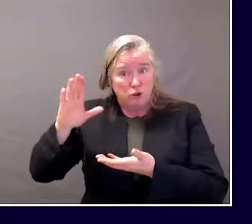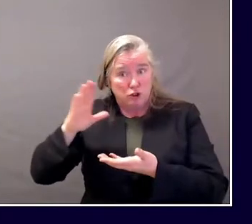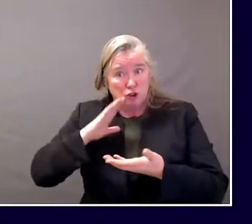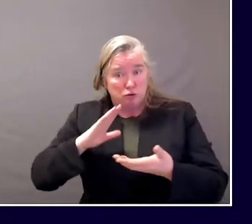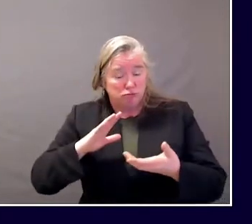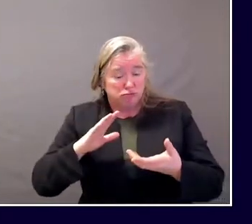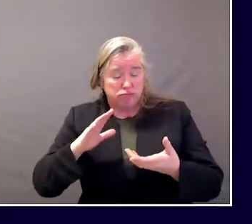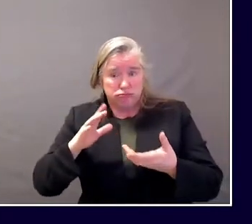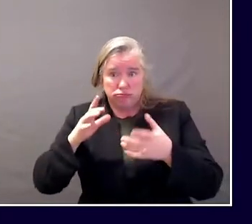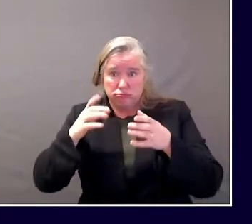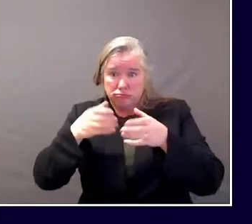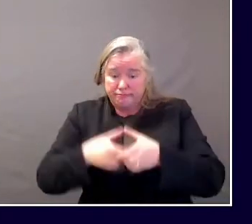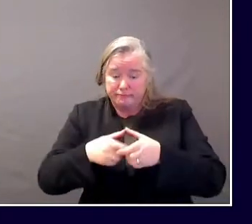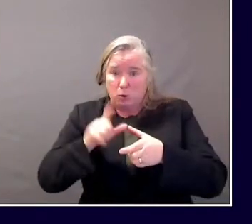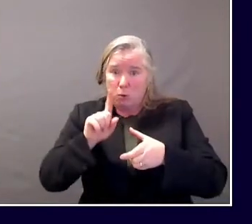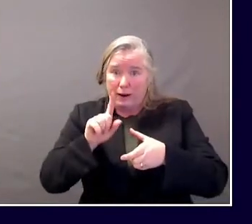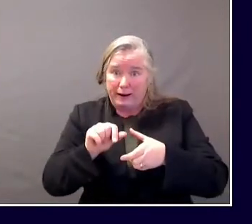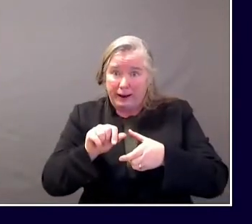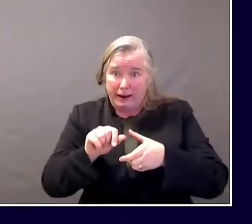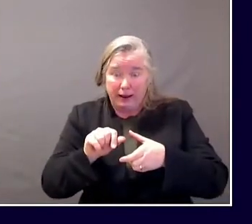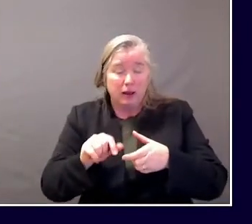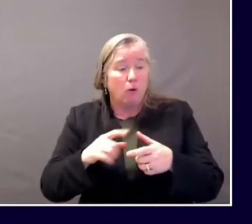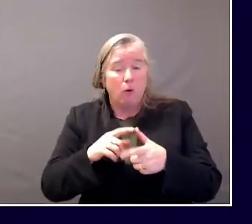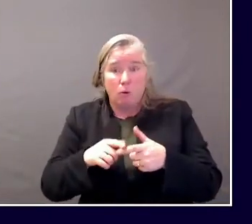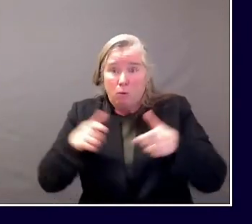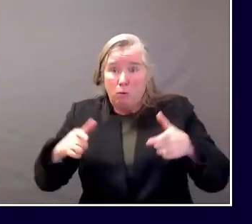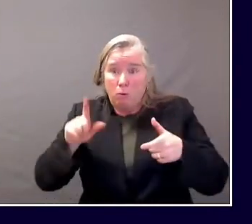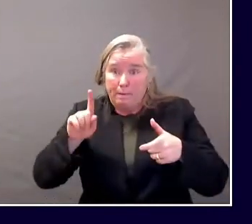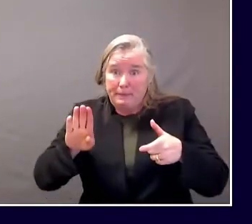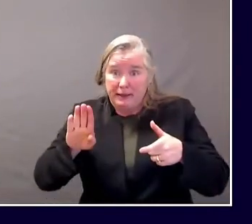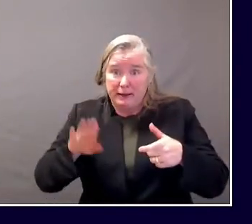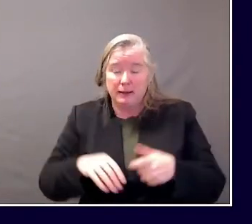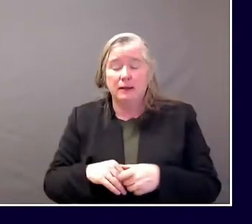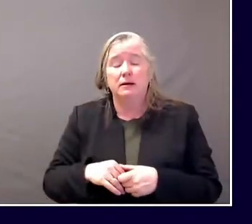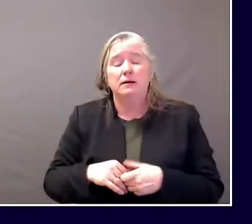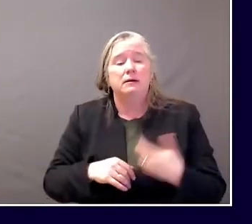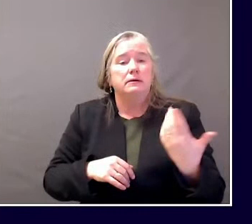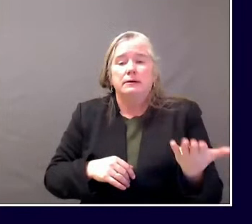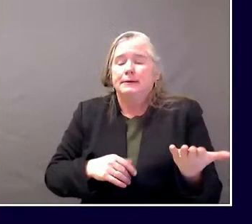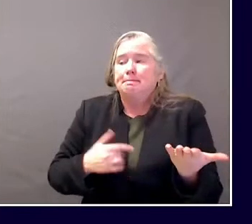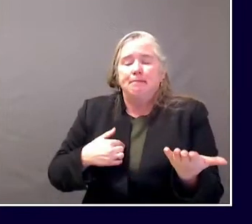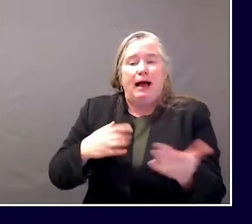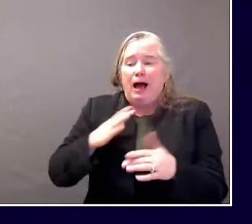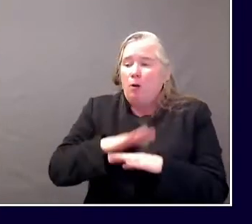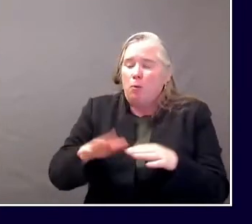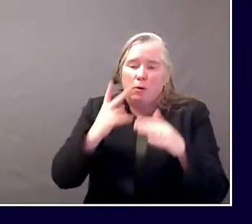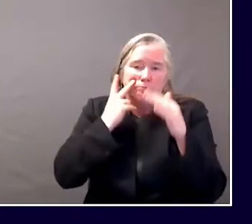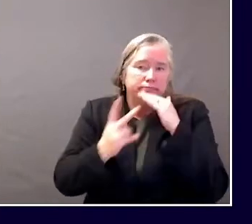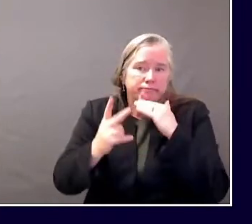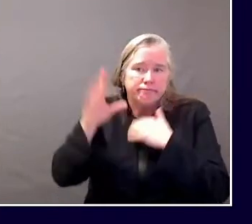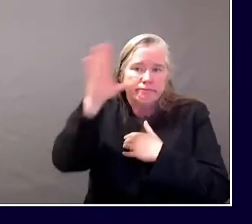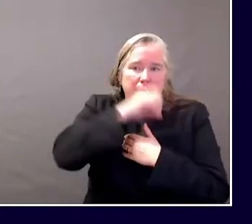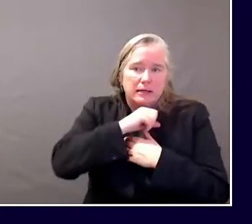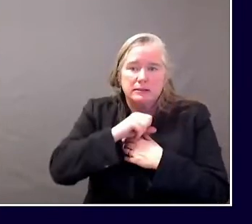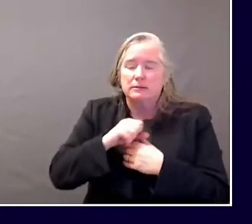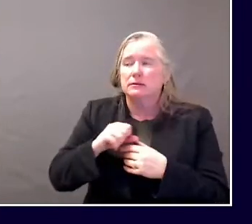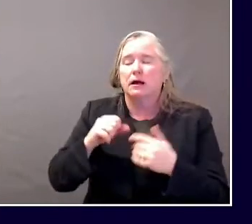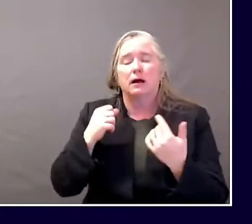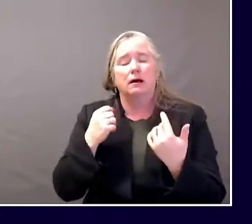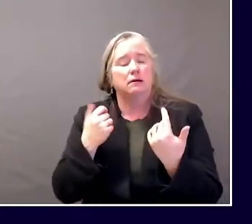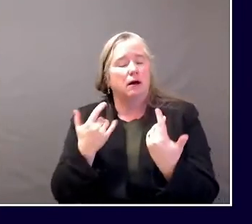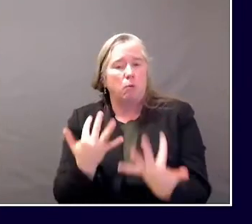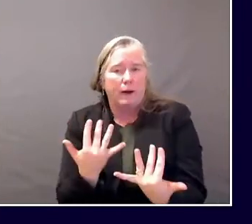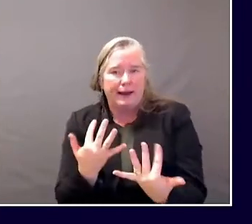I can't speculate on either of those. It really does depend on what would happen with the second doses. Under the current system,